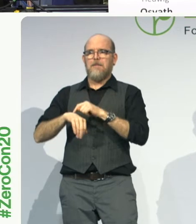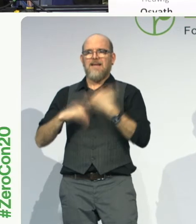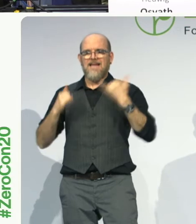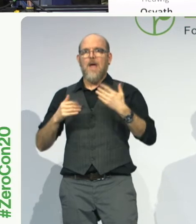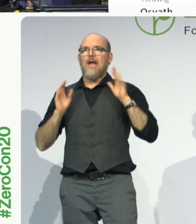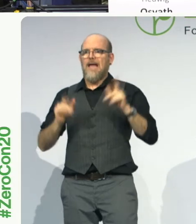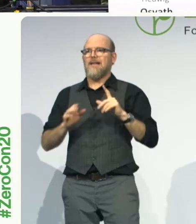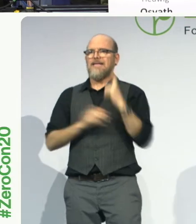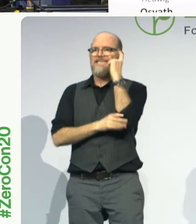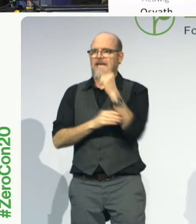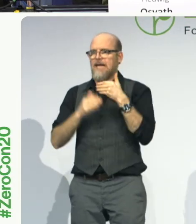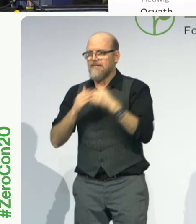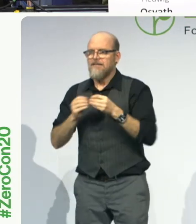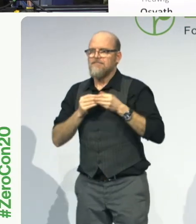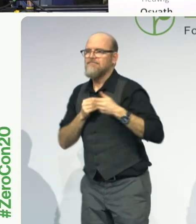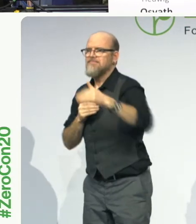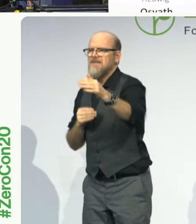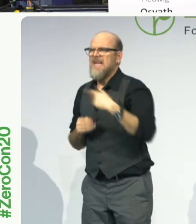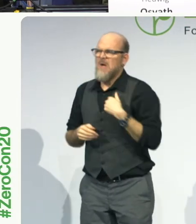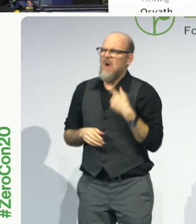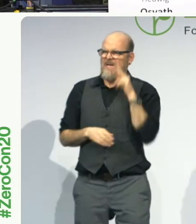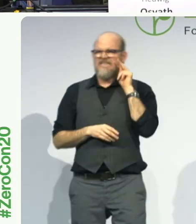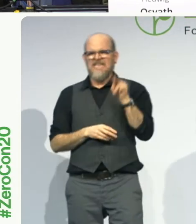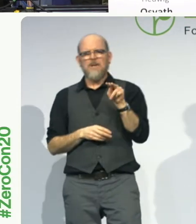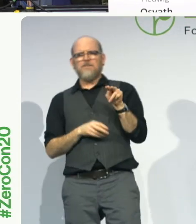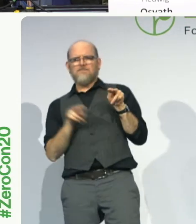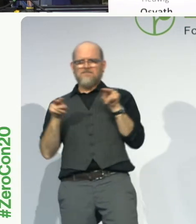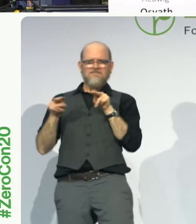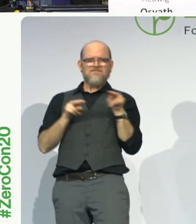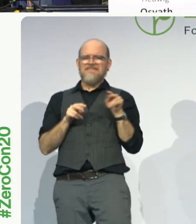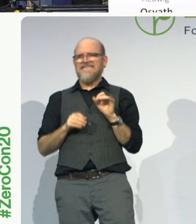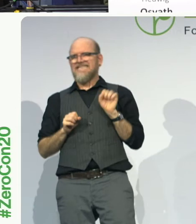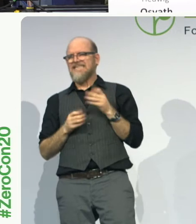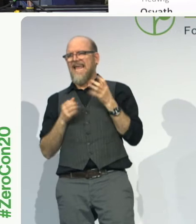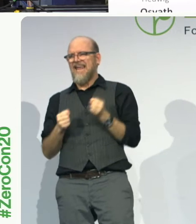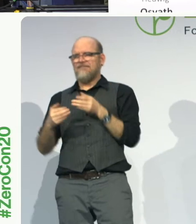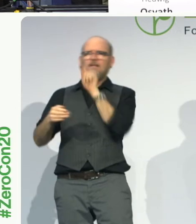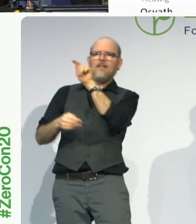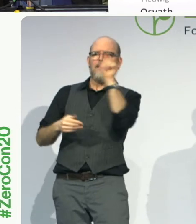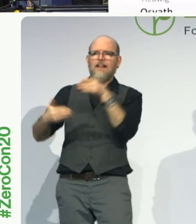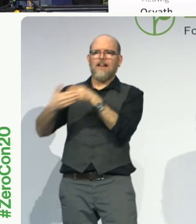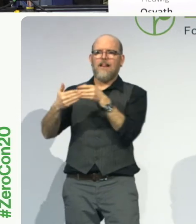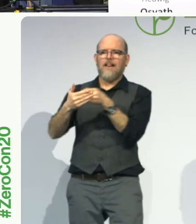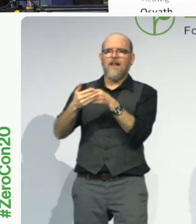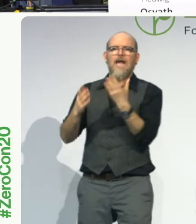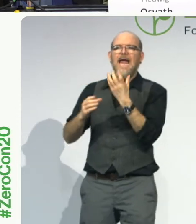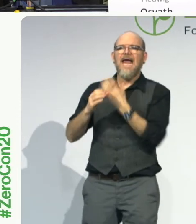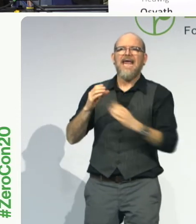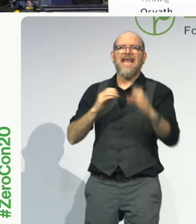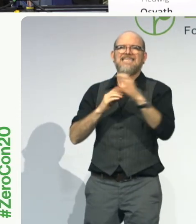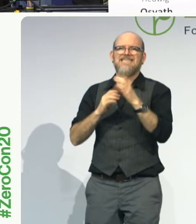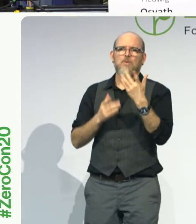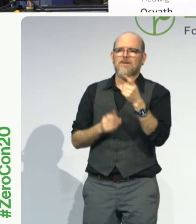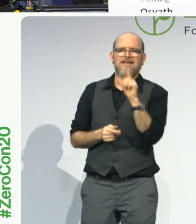are the well-known challenges that remain, which is the lack of capacities, the increased